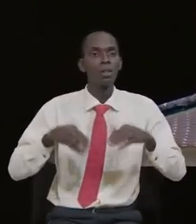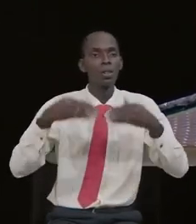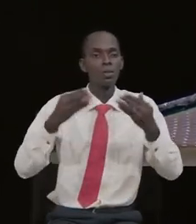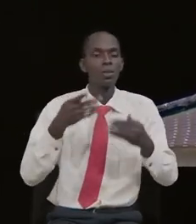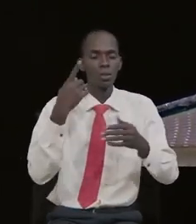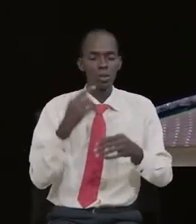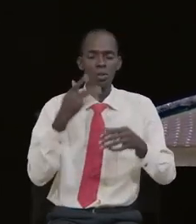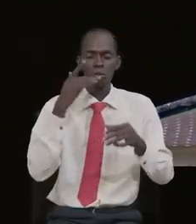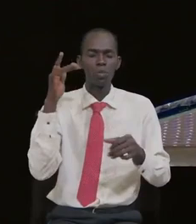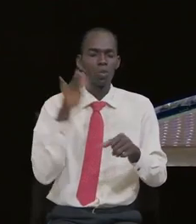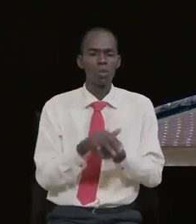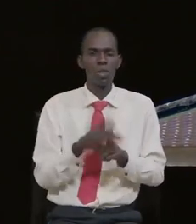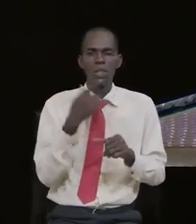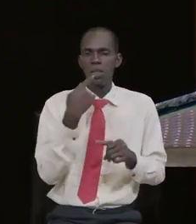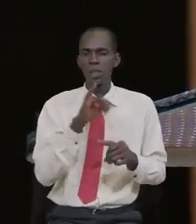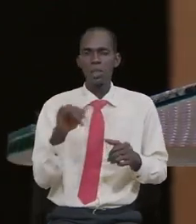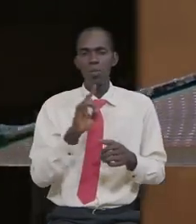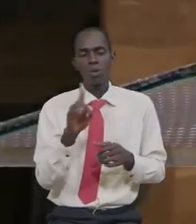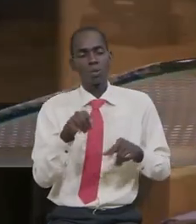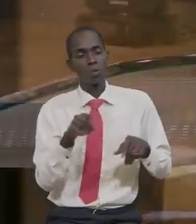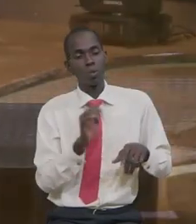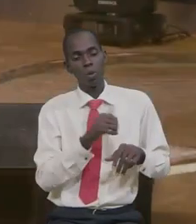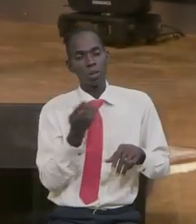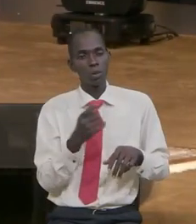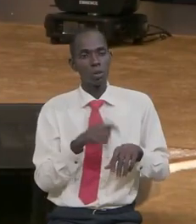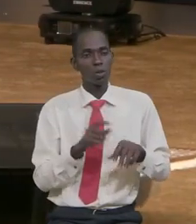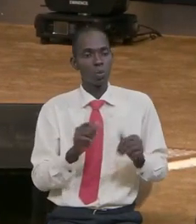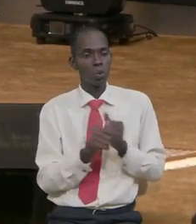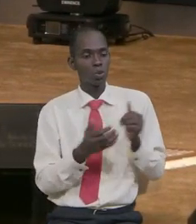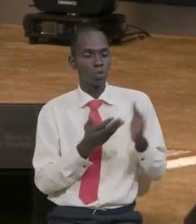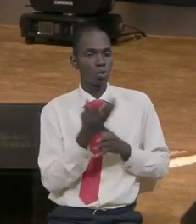walkest through the fire, thou shalt not be burnt.